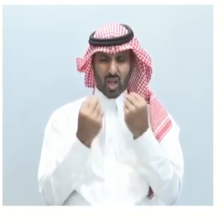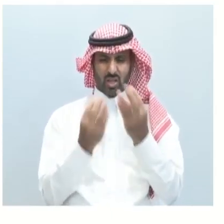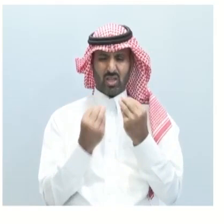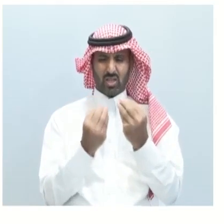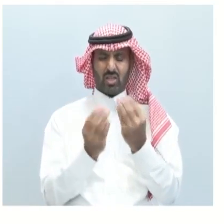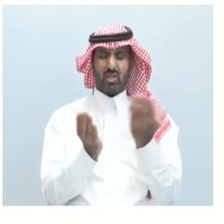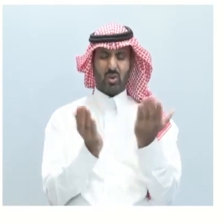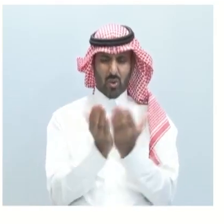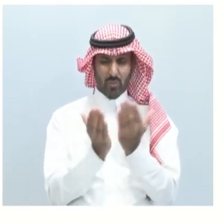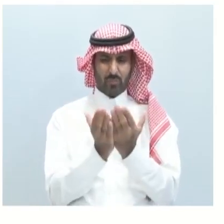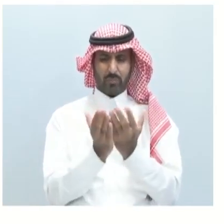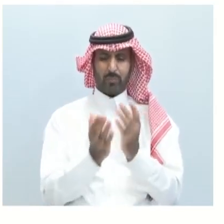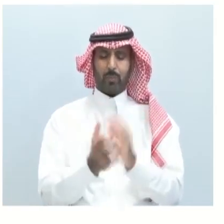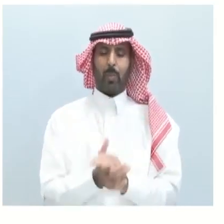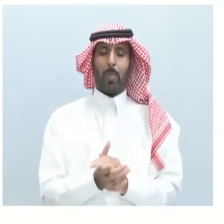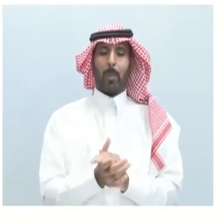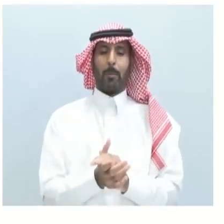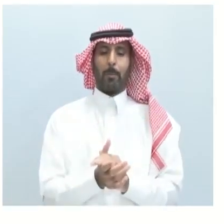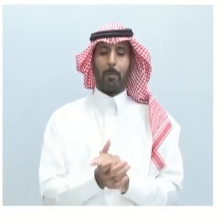Studies,